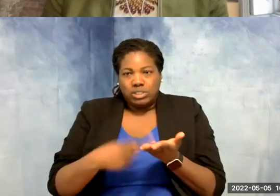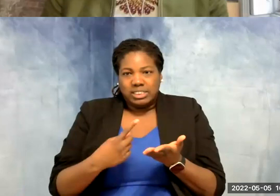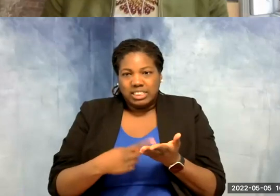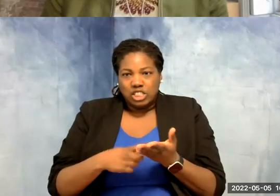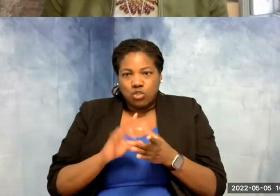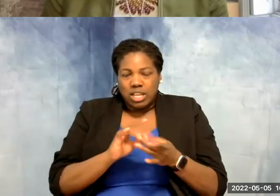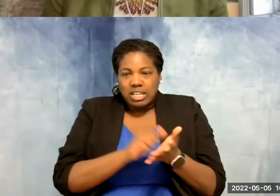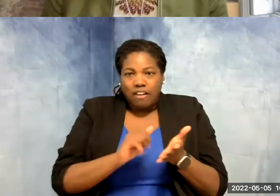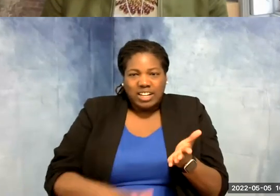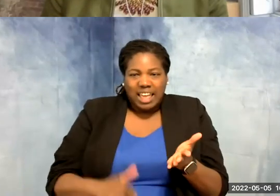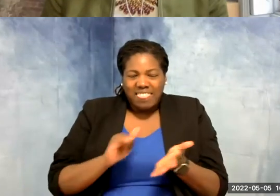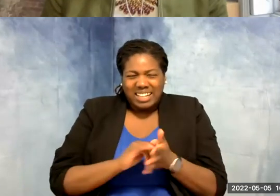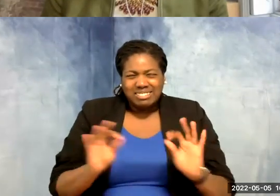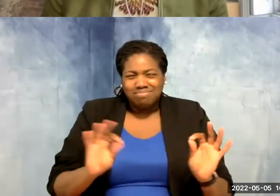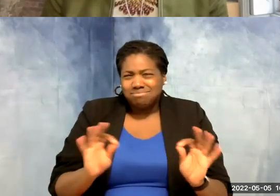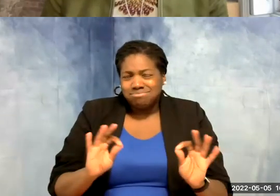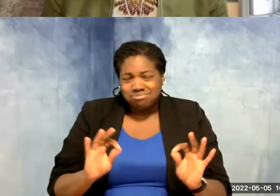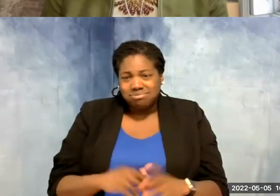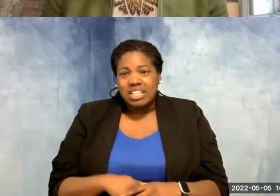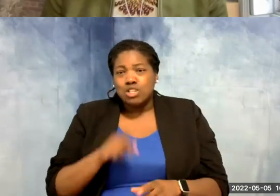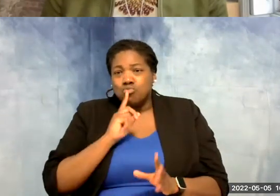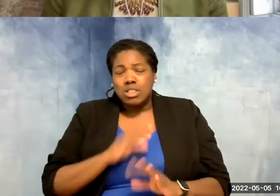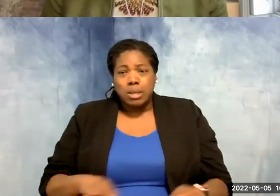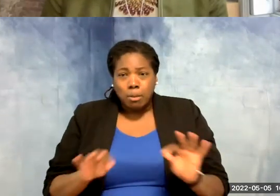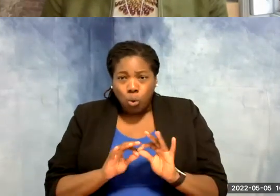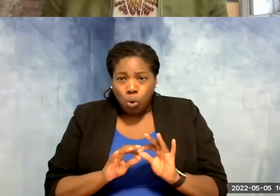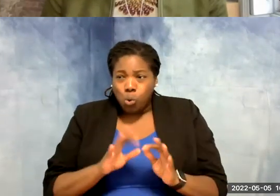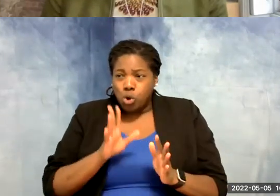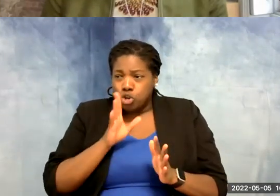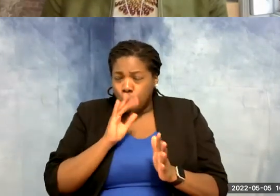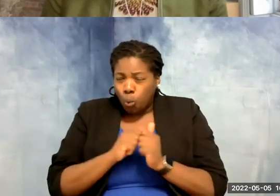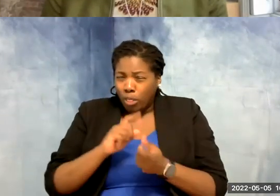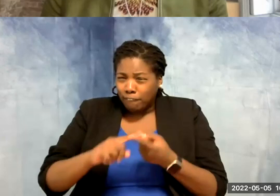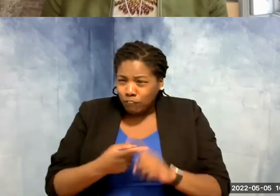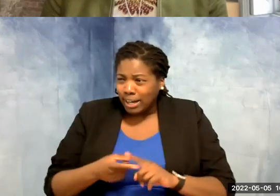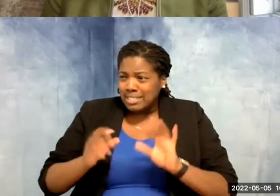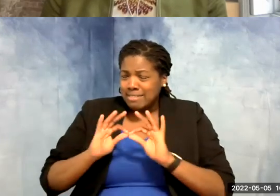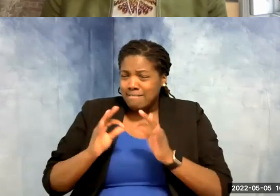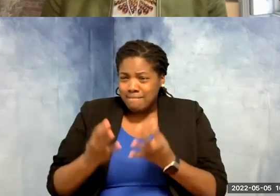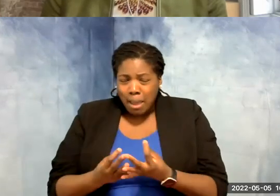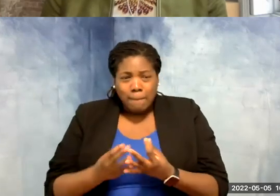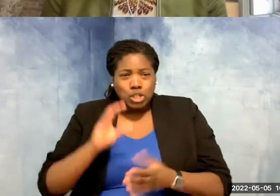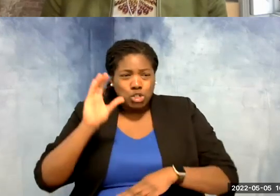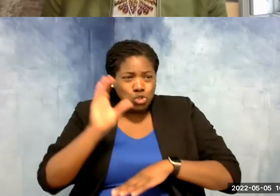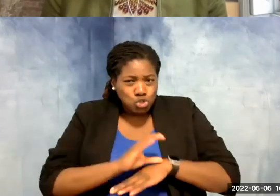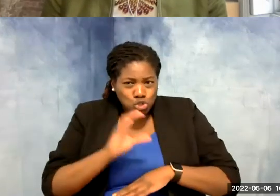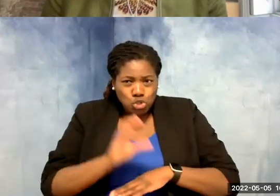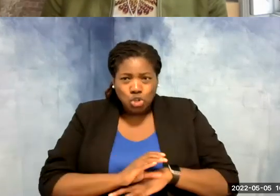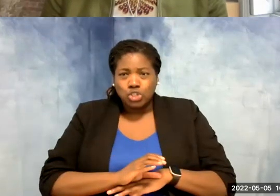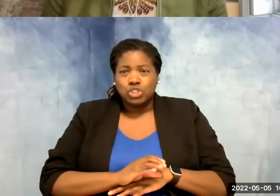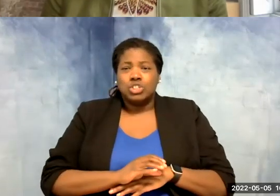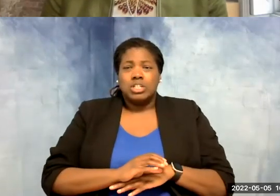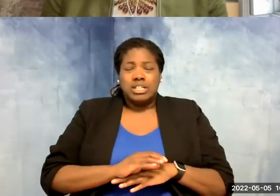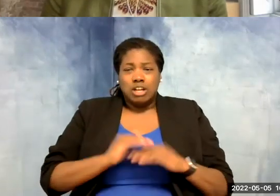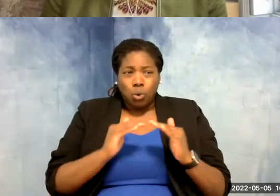is too small in this moment. It's critical that we talk to our friends, our family, our churches, and